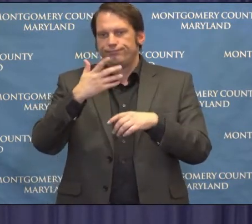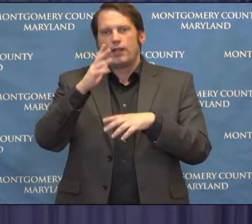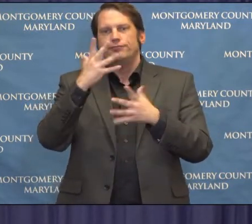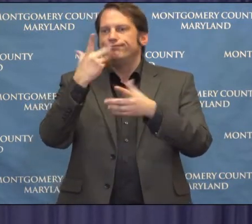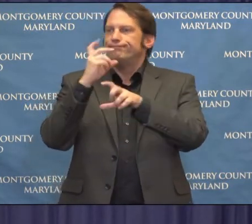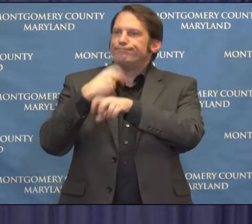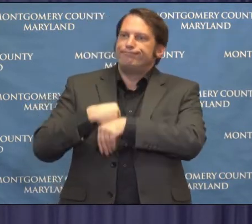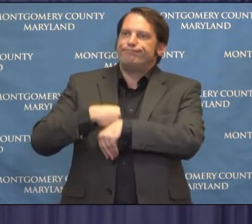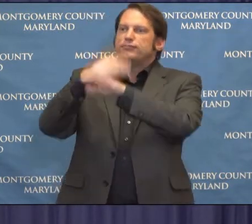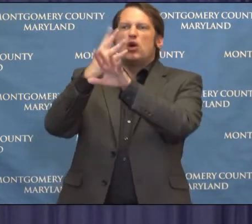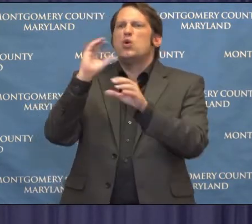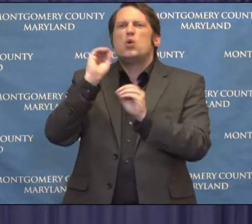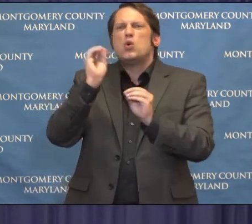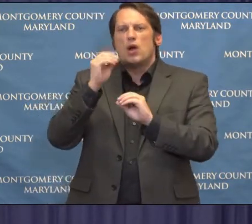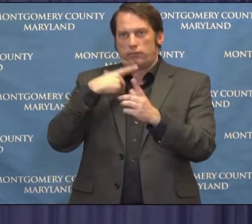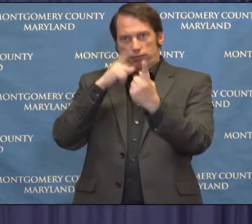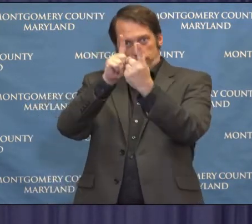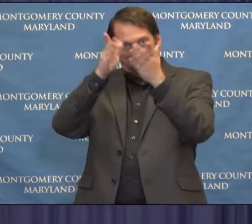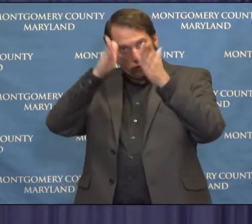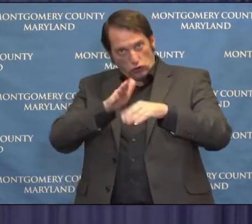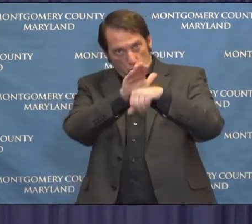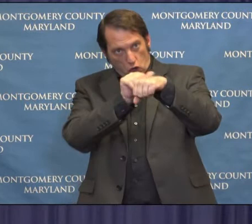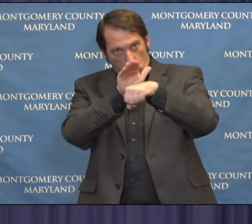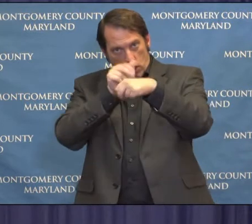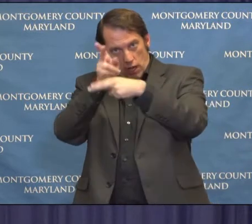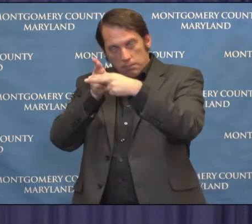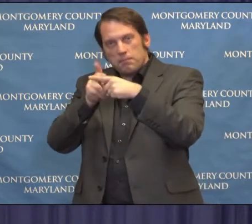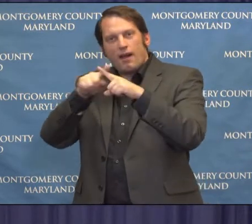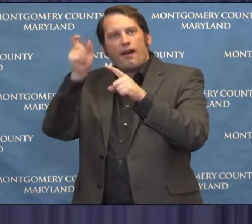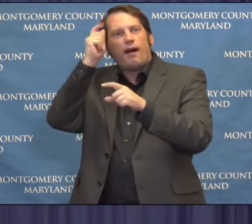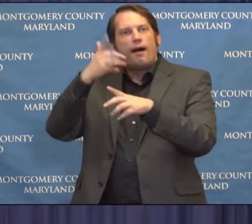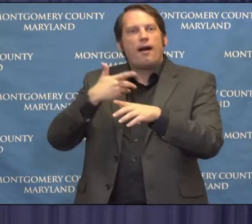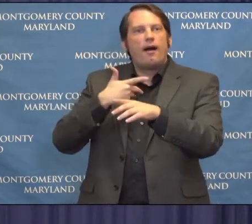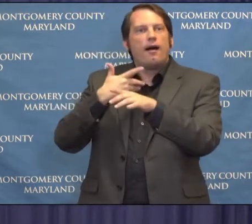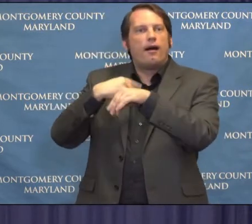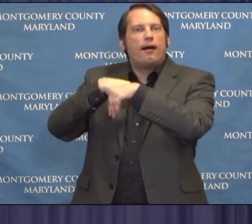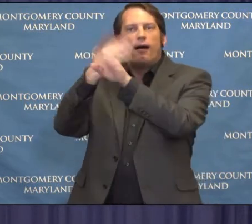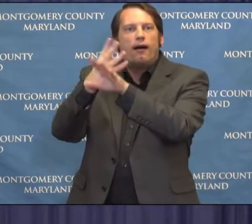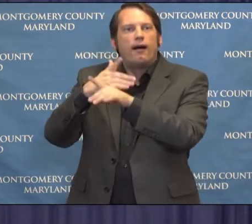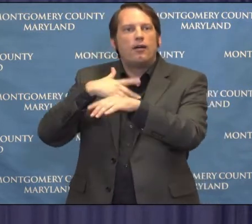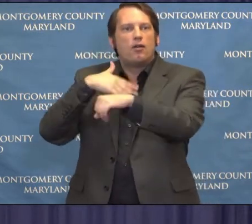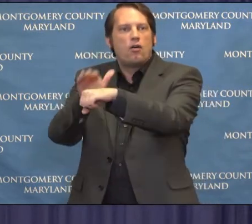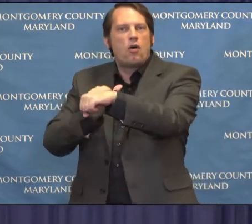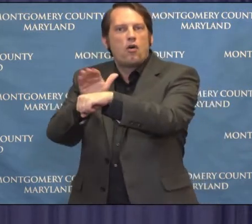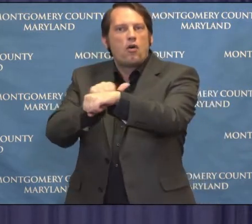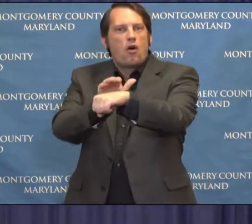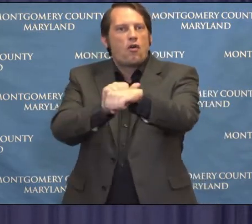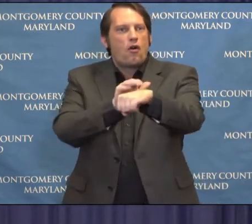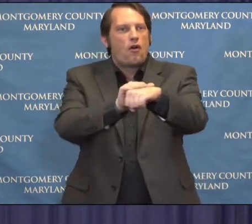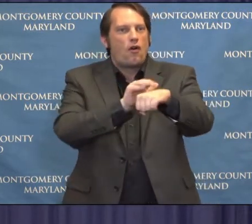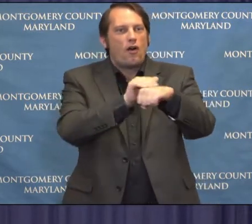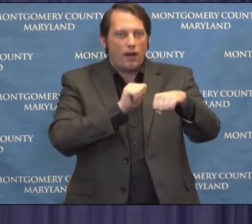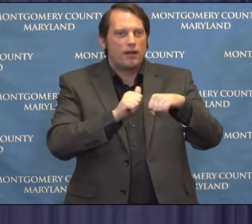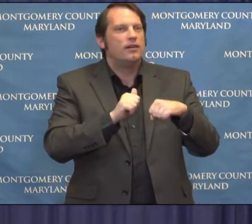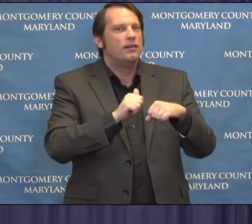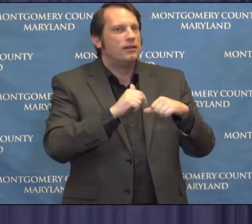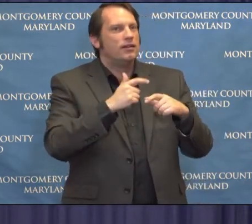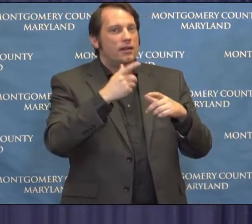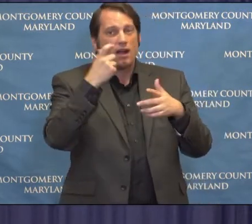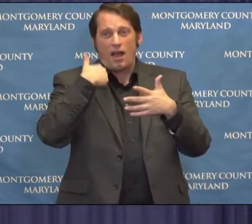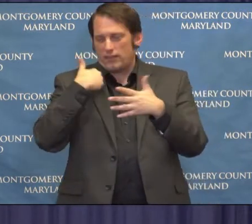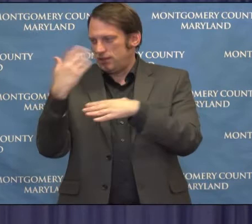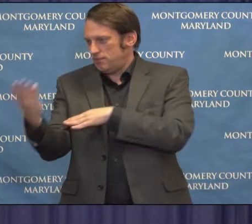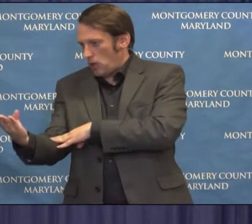beginning or the end of the shifts. They are actually working through their mobile data computers to communicate,